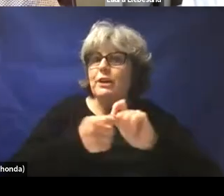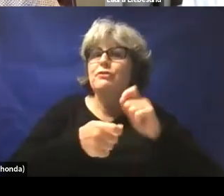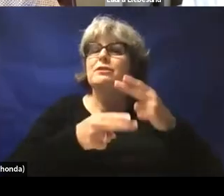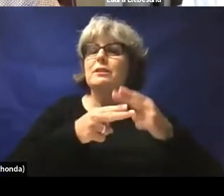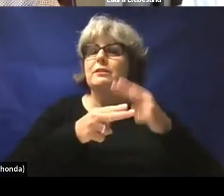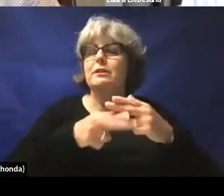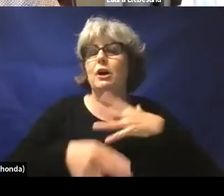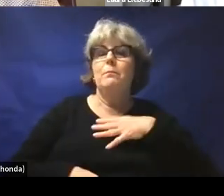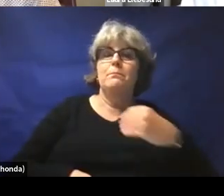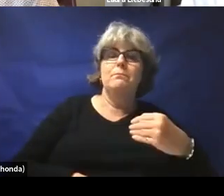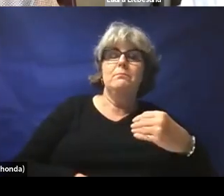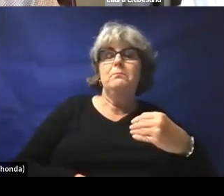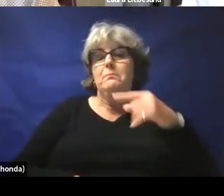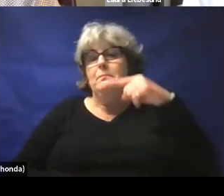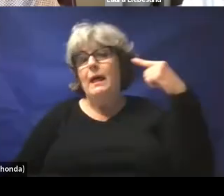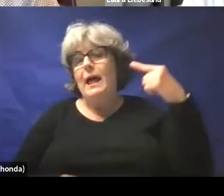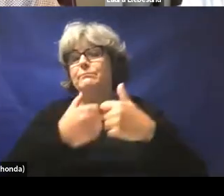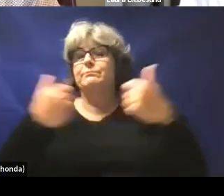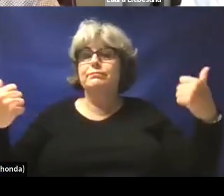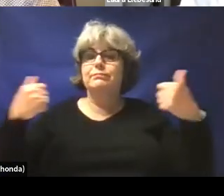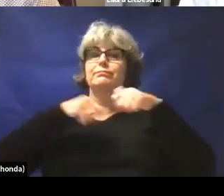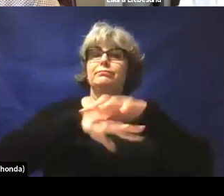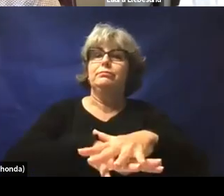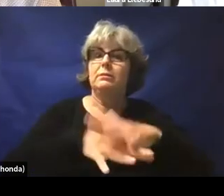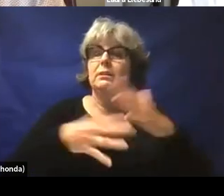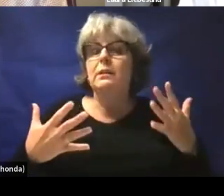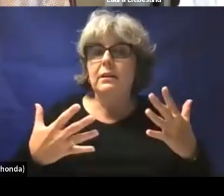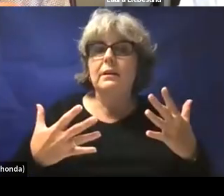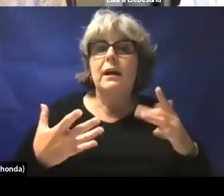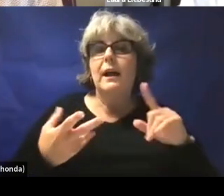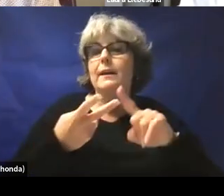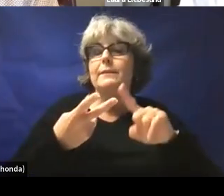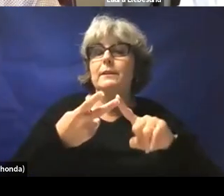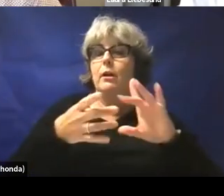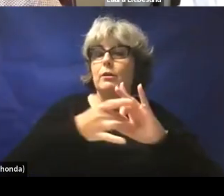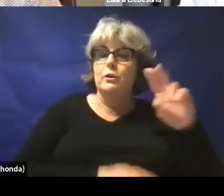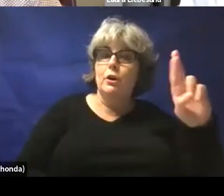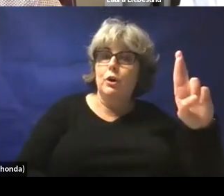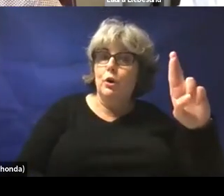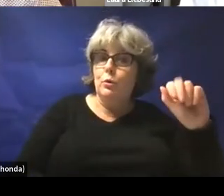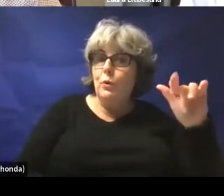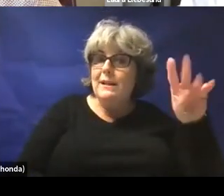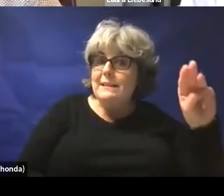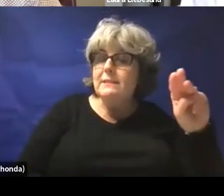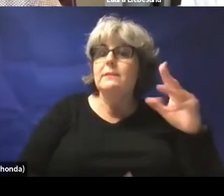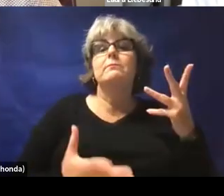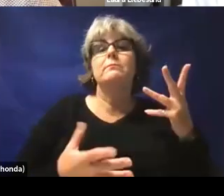of, you know, systemic racism as well, that, you know, connected to the industry, but also not. And